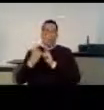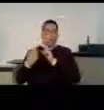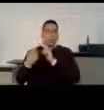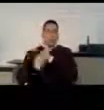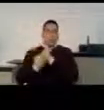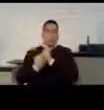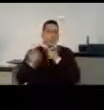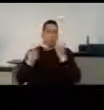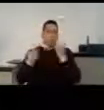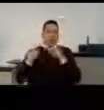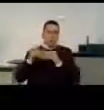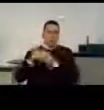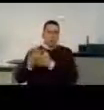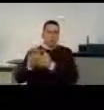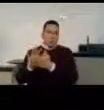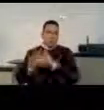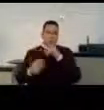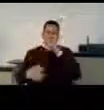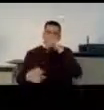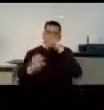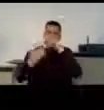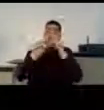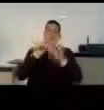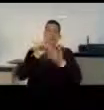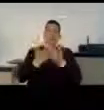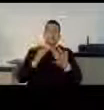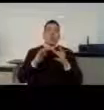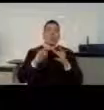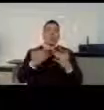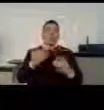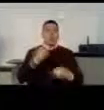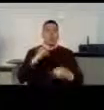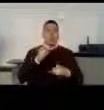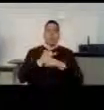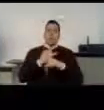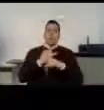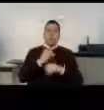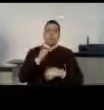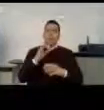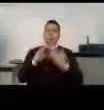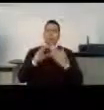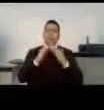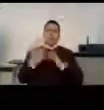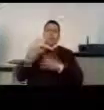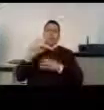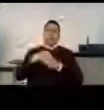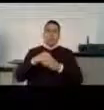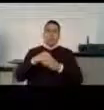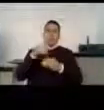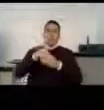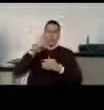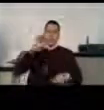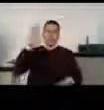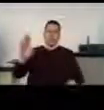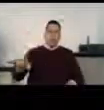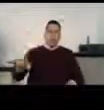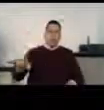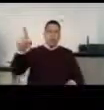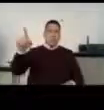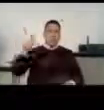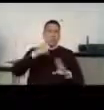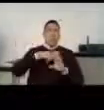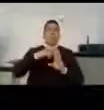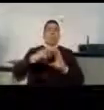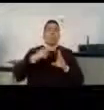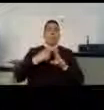with them. One really good site to look at is to the Institute for Community Inclusion in Boston. It's a program called